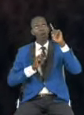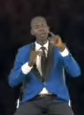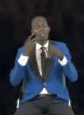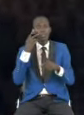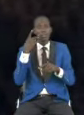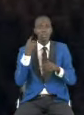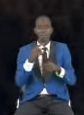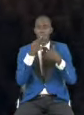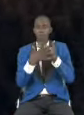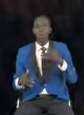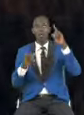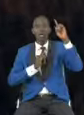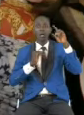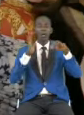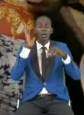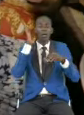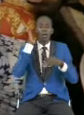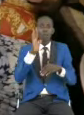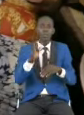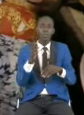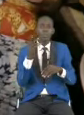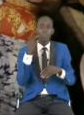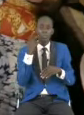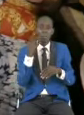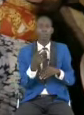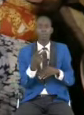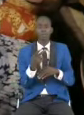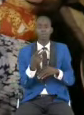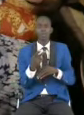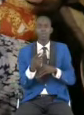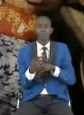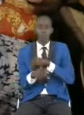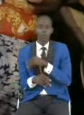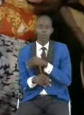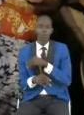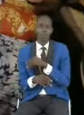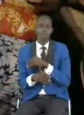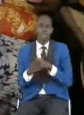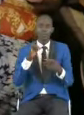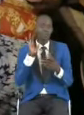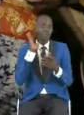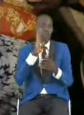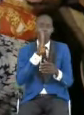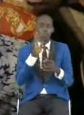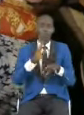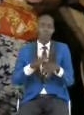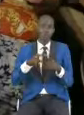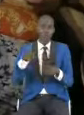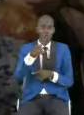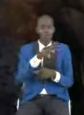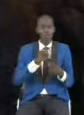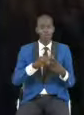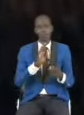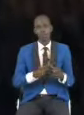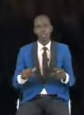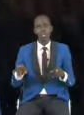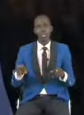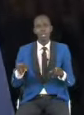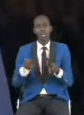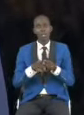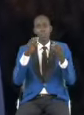will pass over you. The promise is unto you and to children and to all that are far off, even as many as the Lord our God